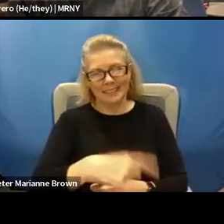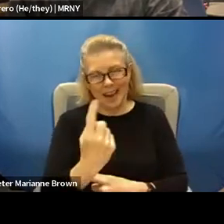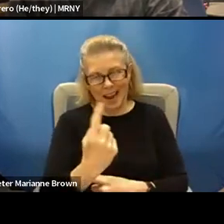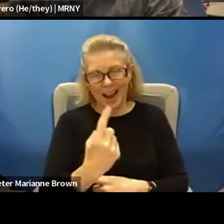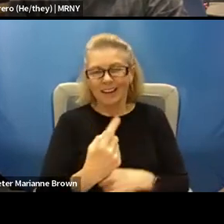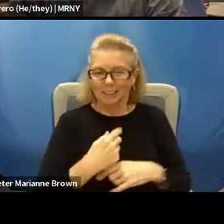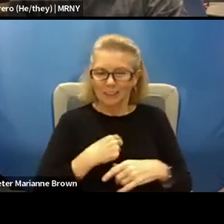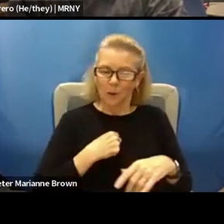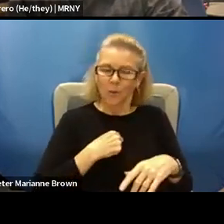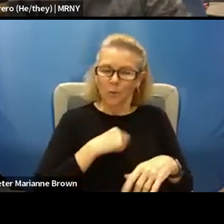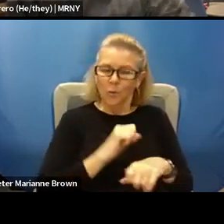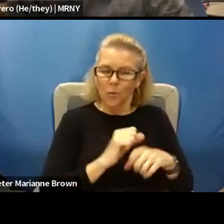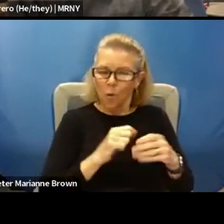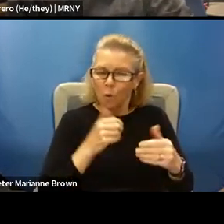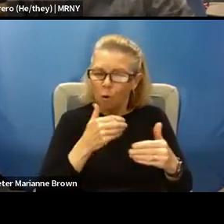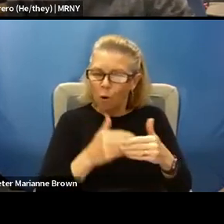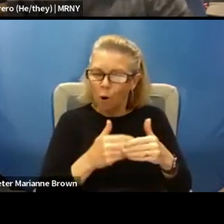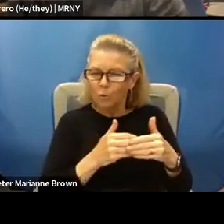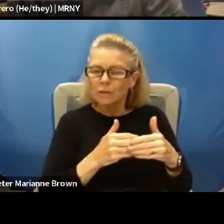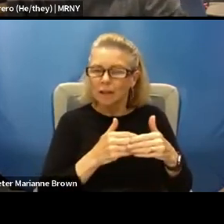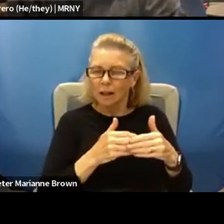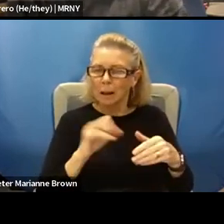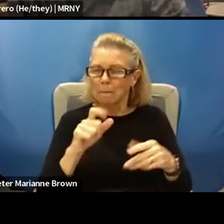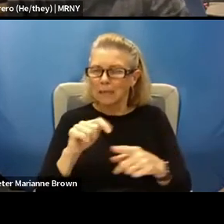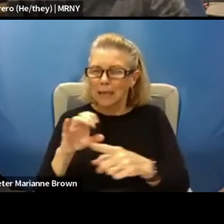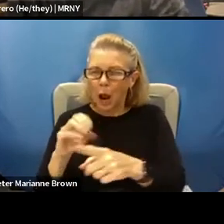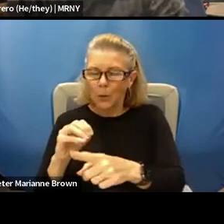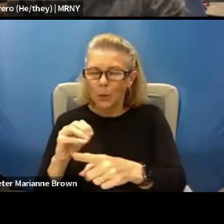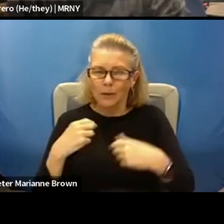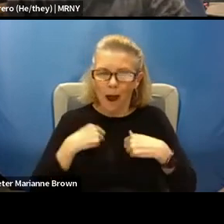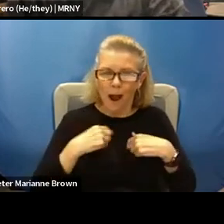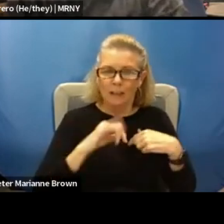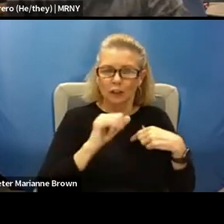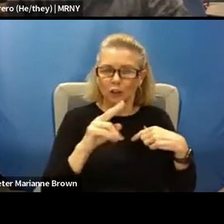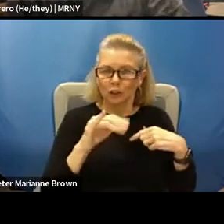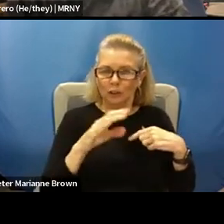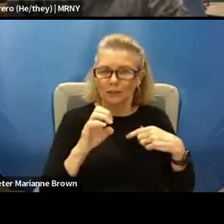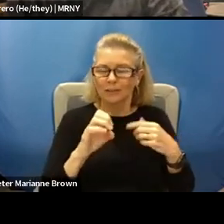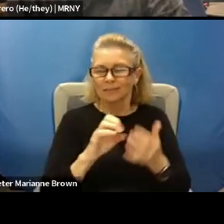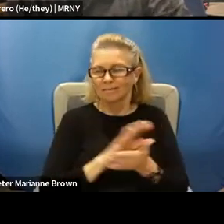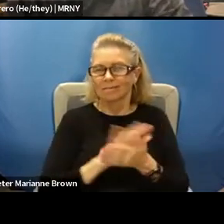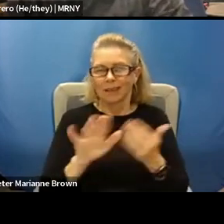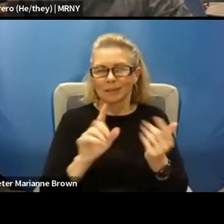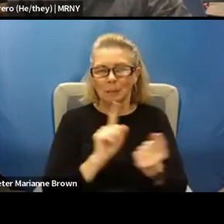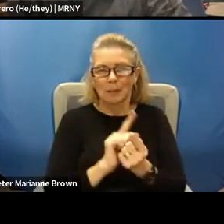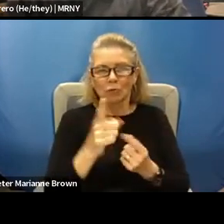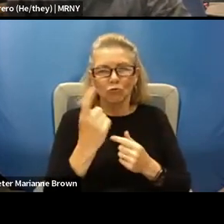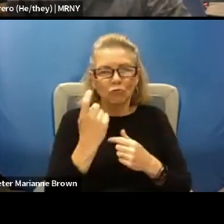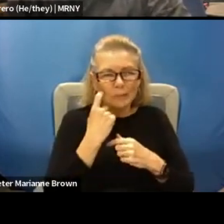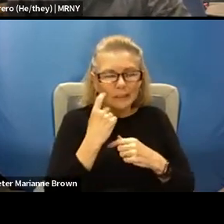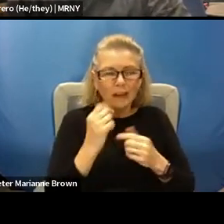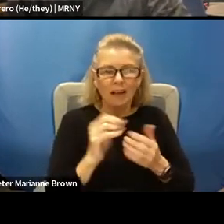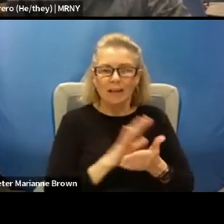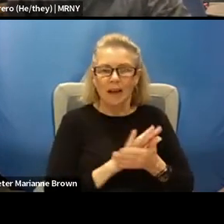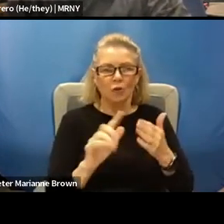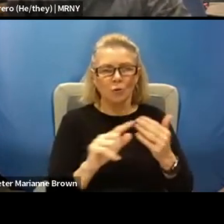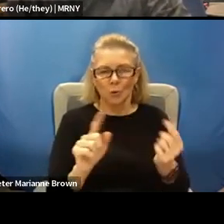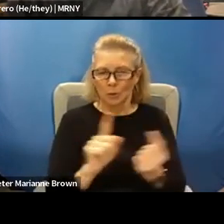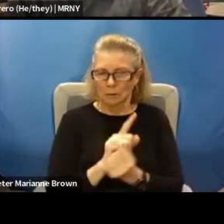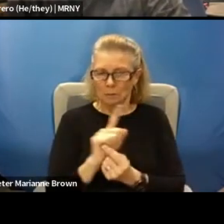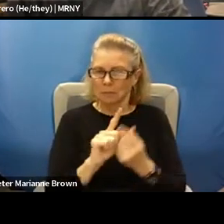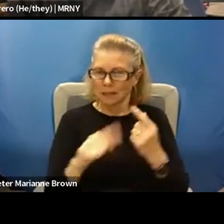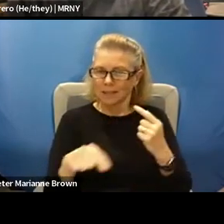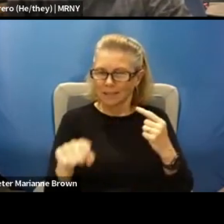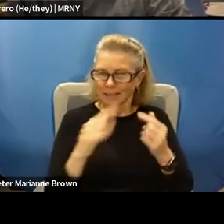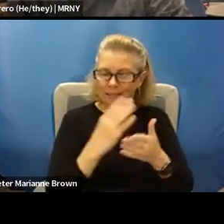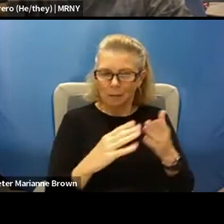closely together. And Janice, it was a pleasure meeting you just recently, and so good to meet some other